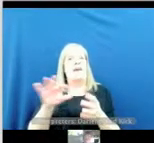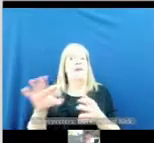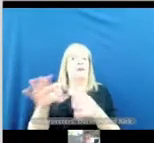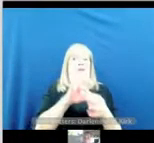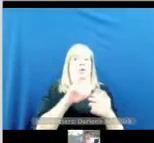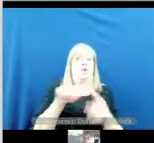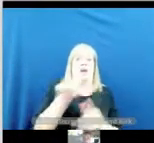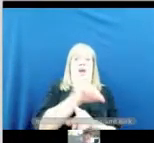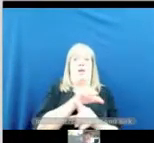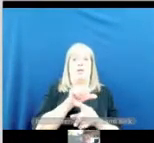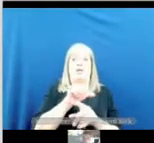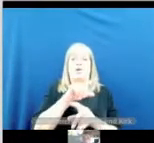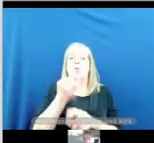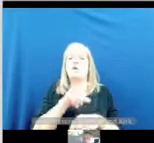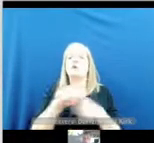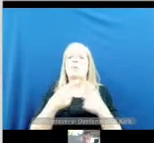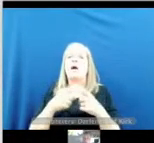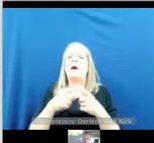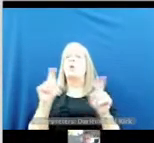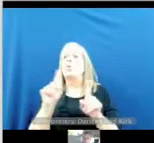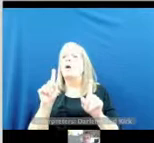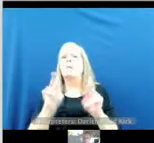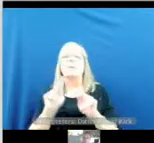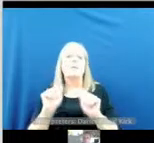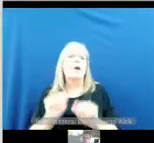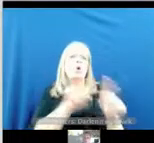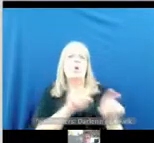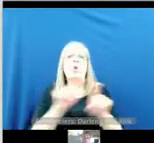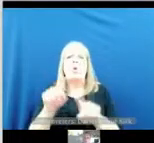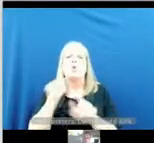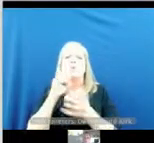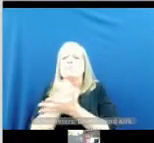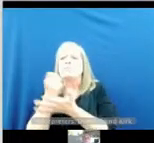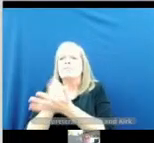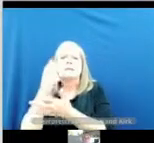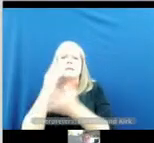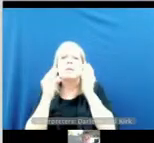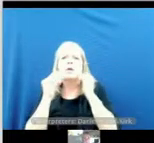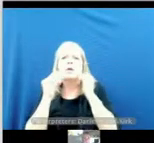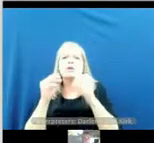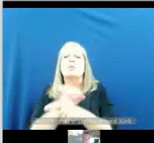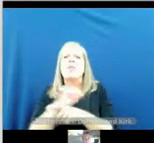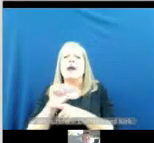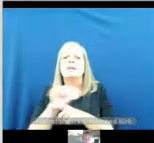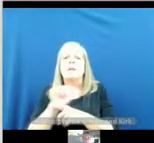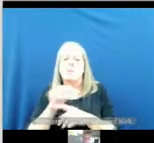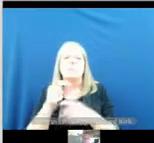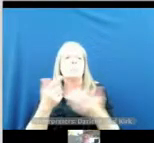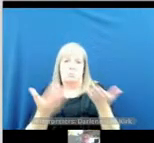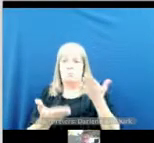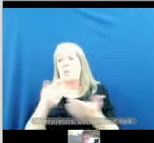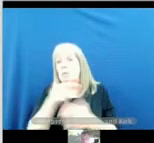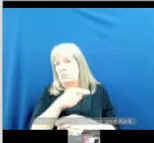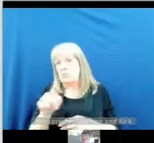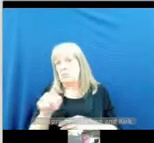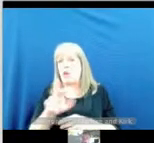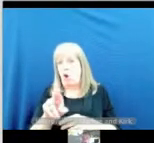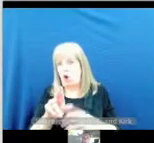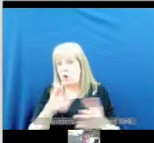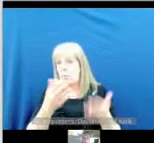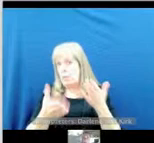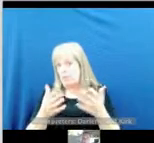locations for practicums or different host sites, that you may want to contact those places also to see in the VR setting if